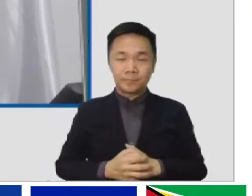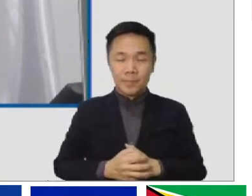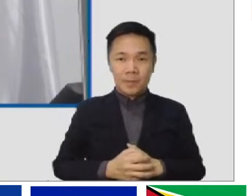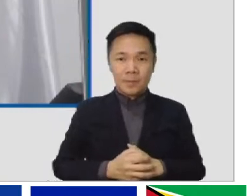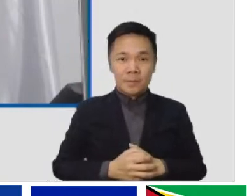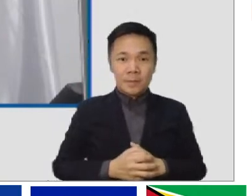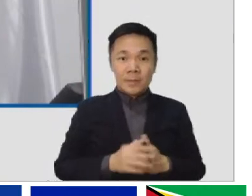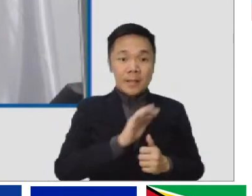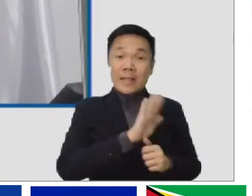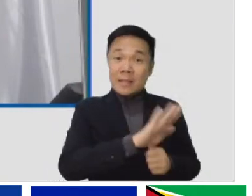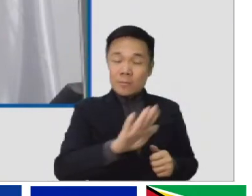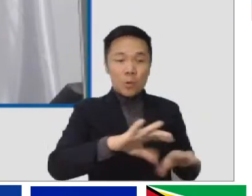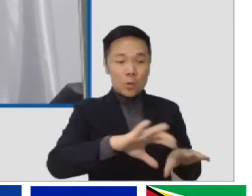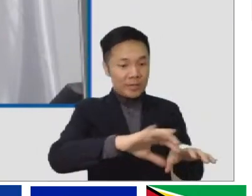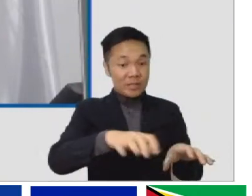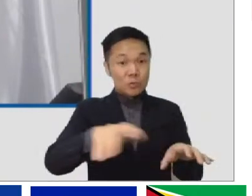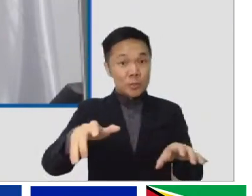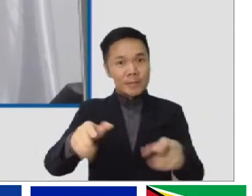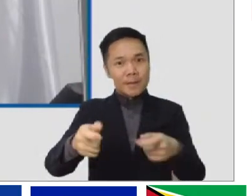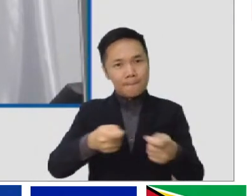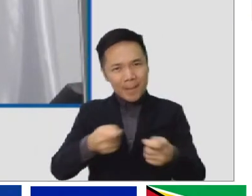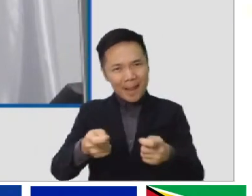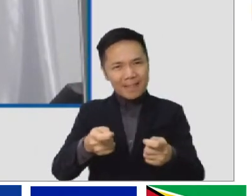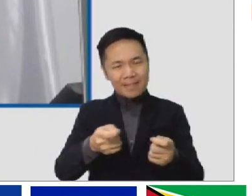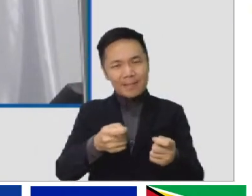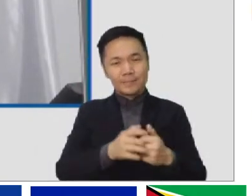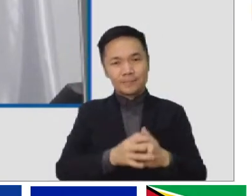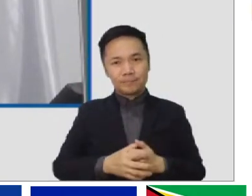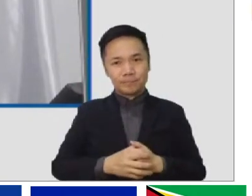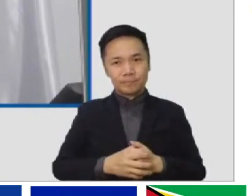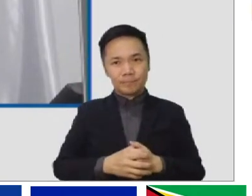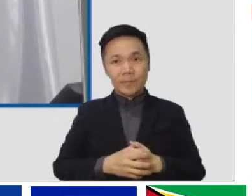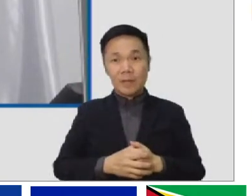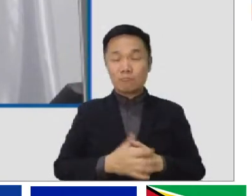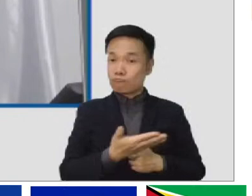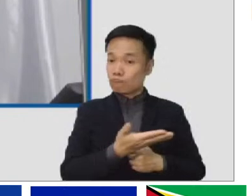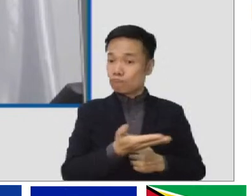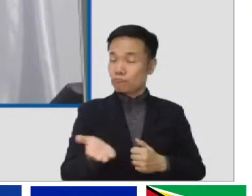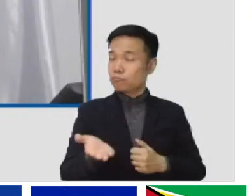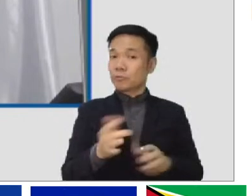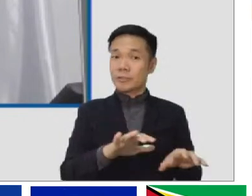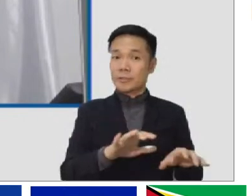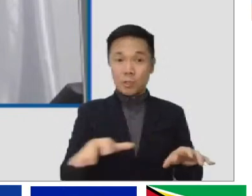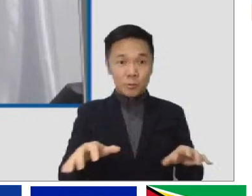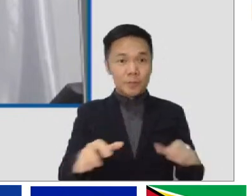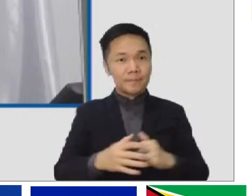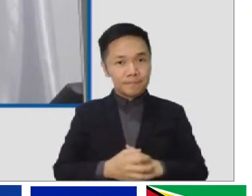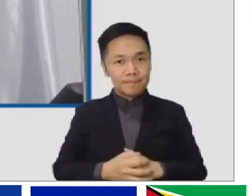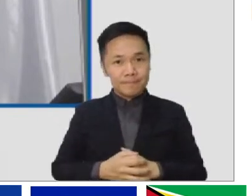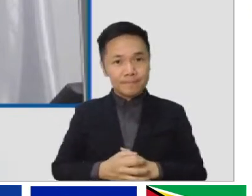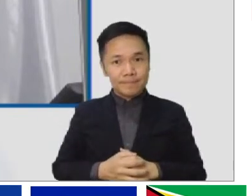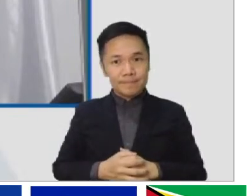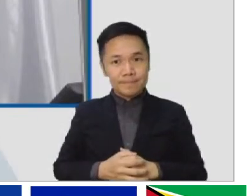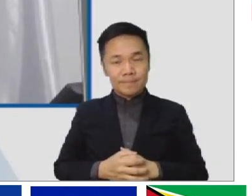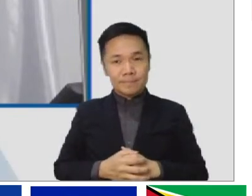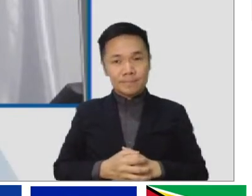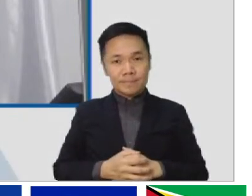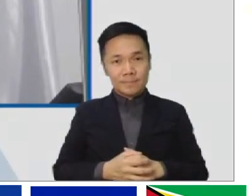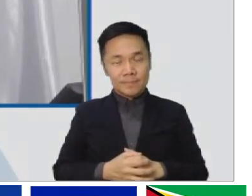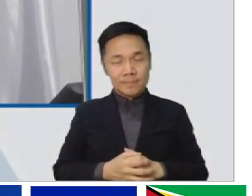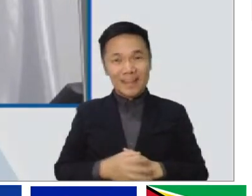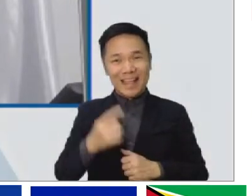ensure its enforcement across different territories. This offers added value in the processes that are also developed in the region,